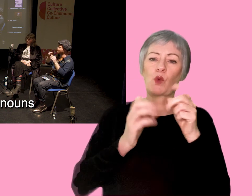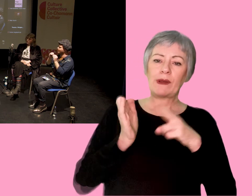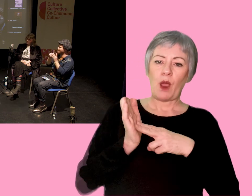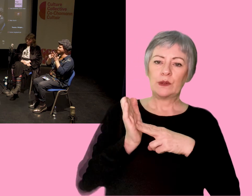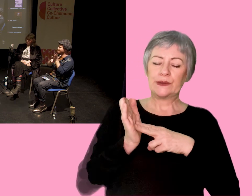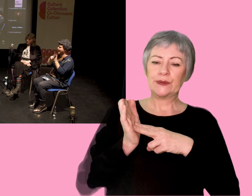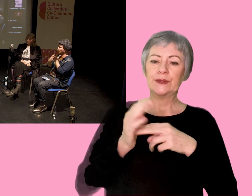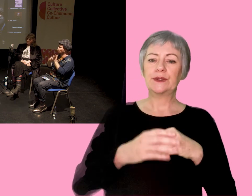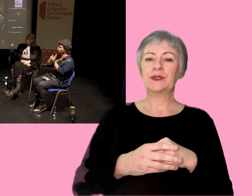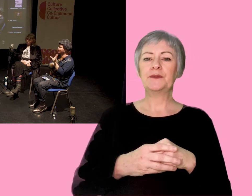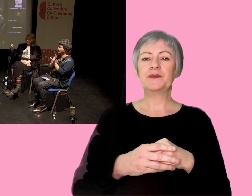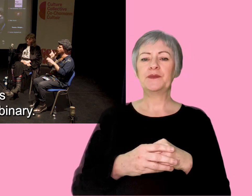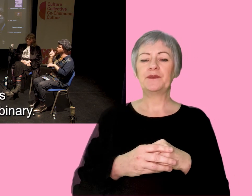pronouns